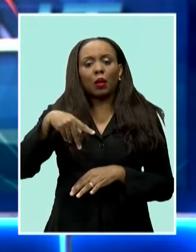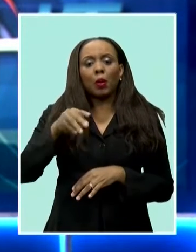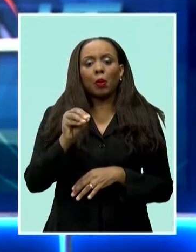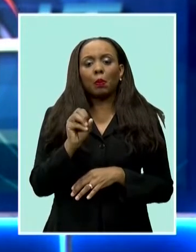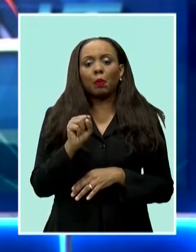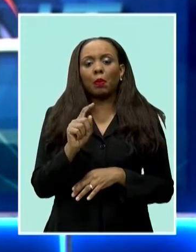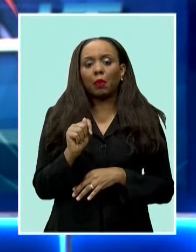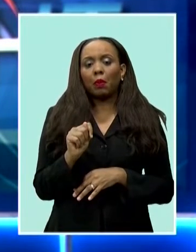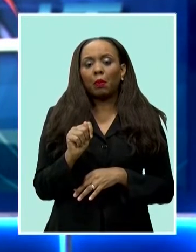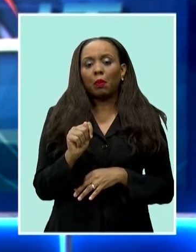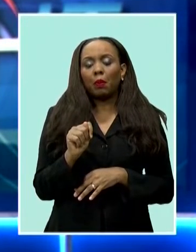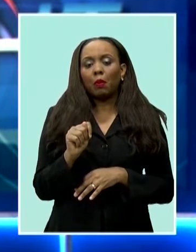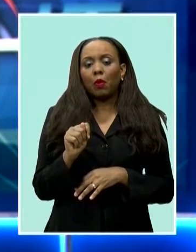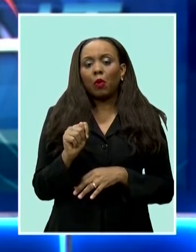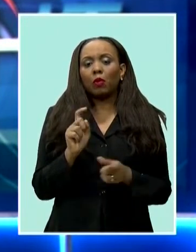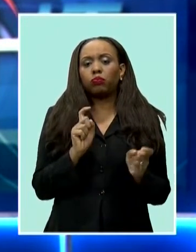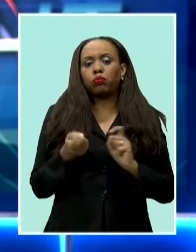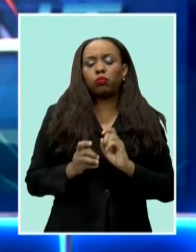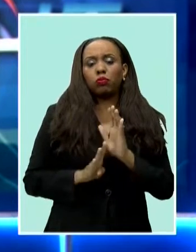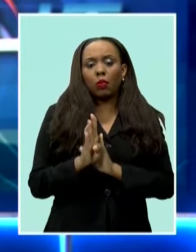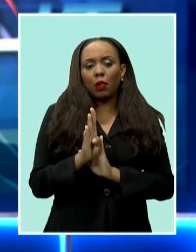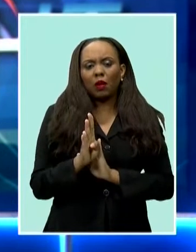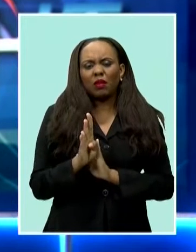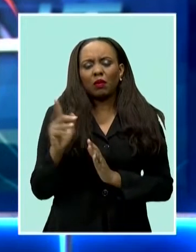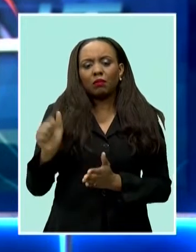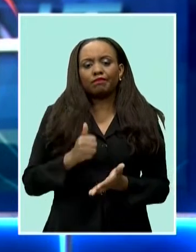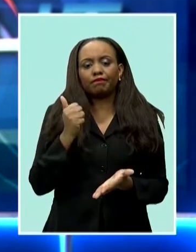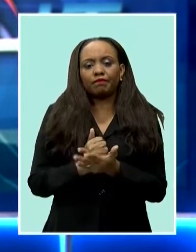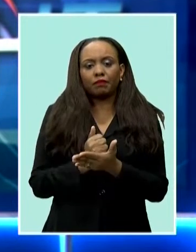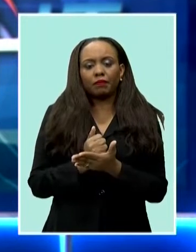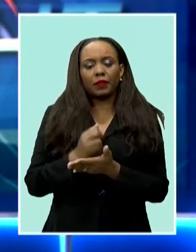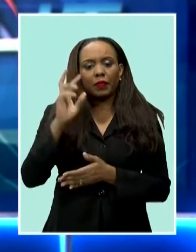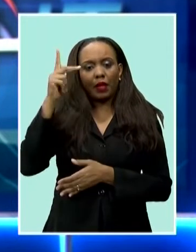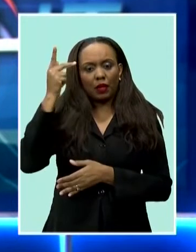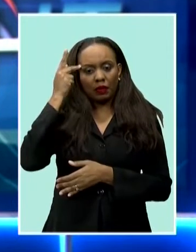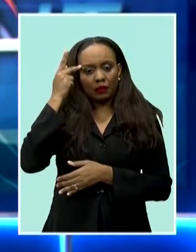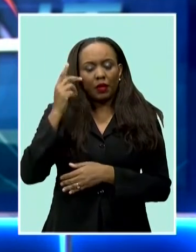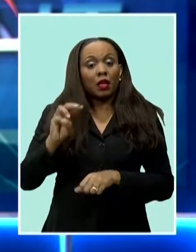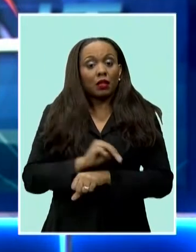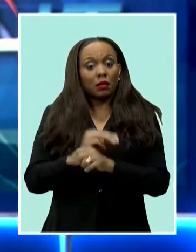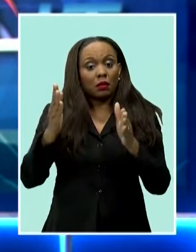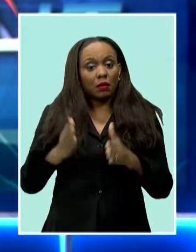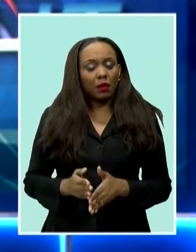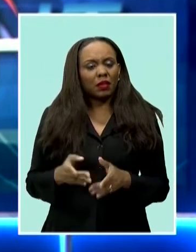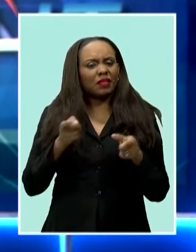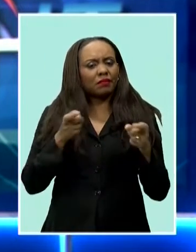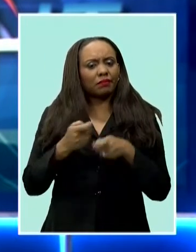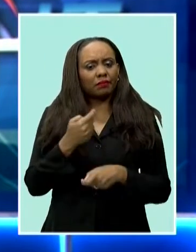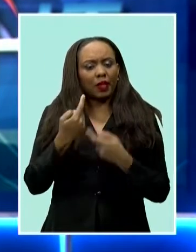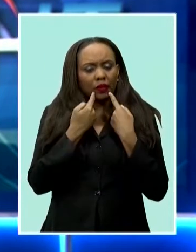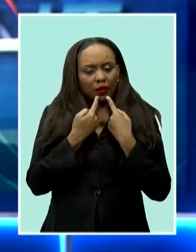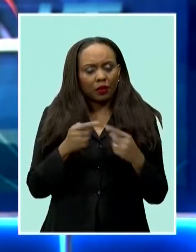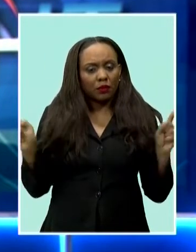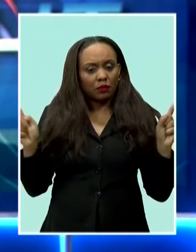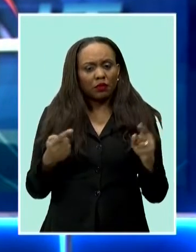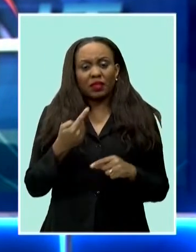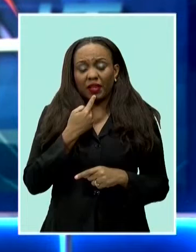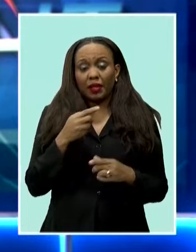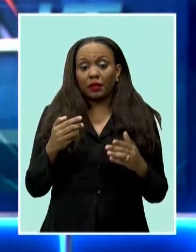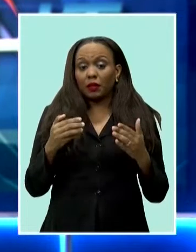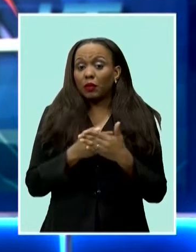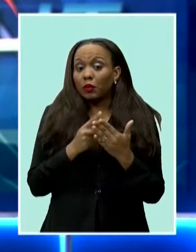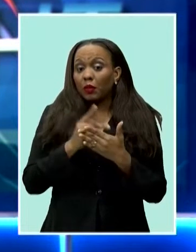the Barbados Postal Service has been approved by the Cabinet. Minister of Home Affairs Edmund Hinkson announced that under the project, the